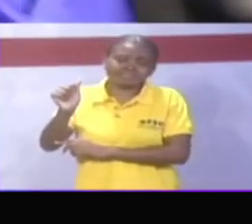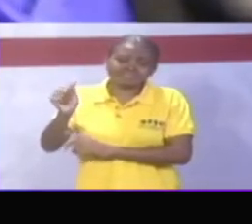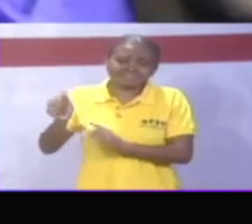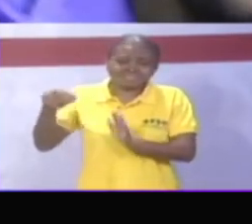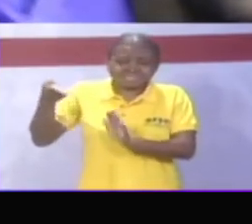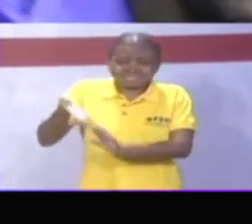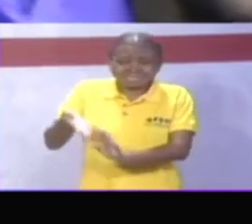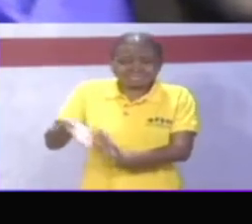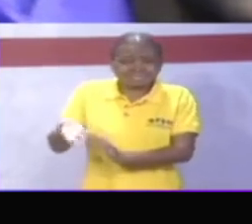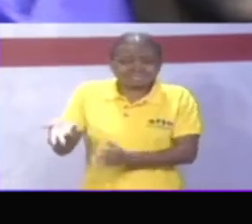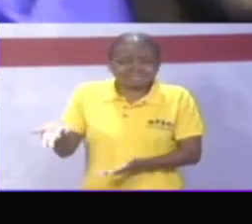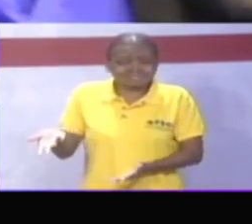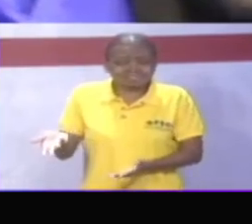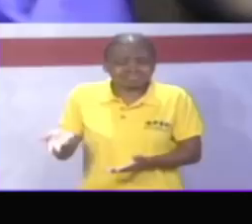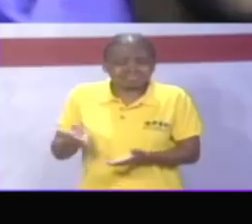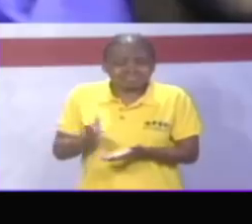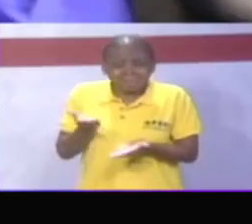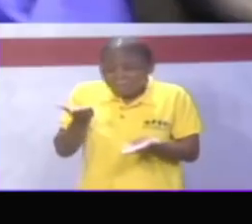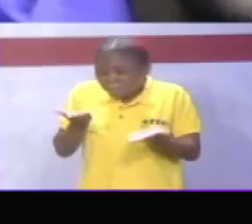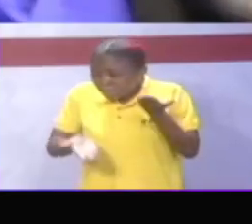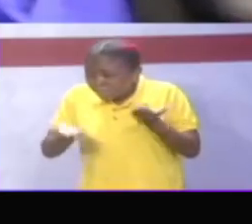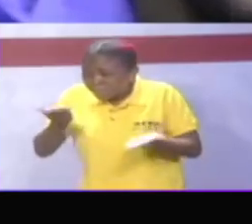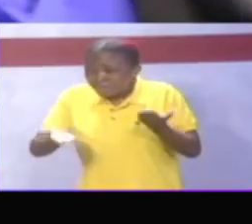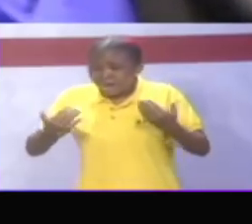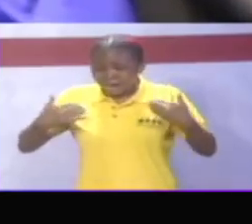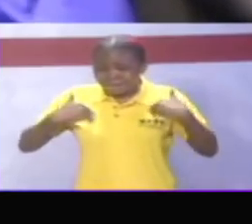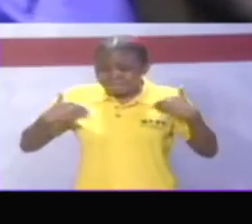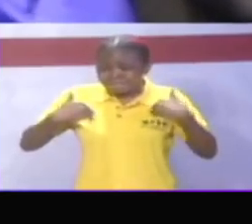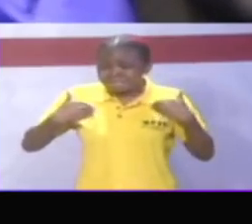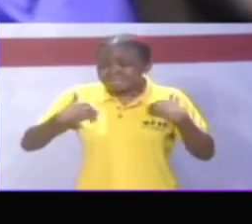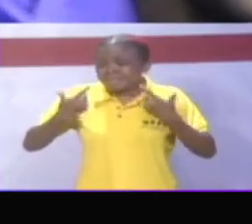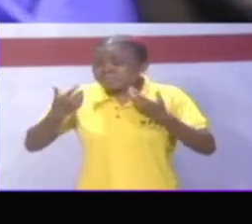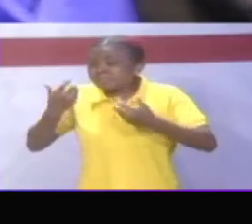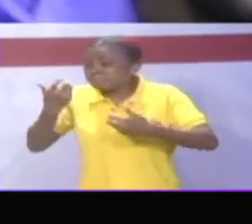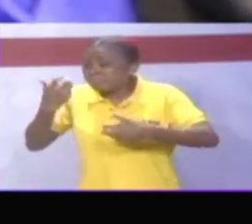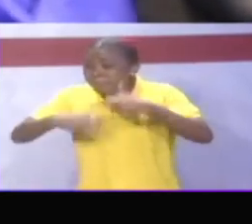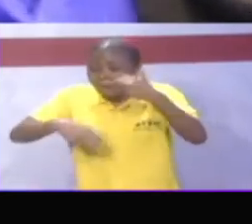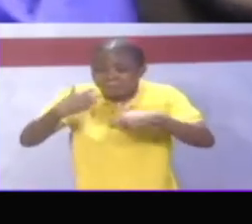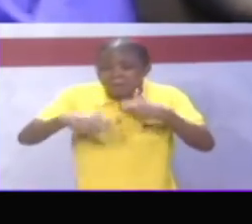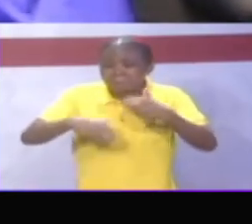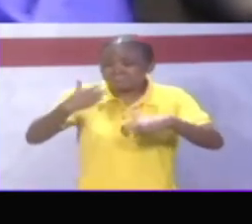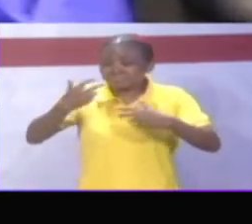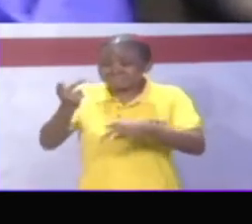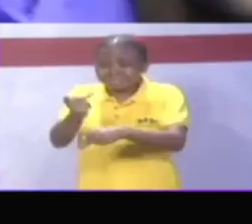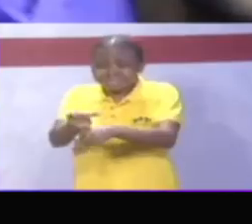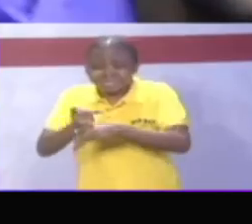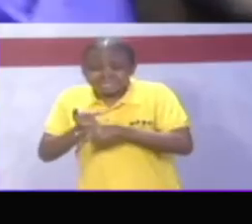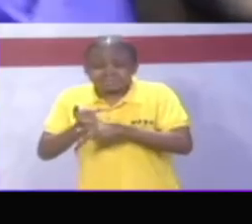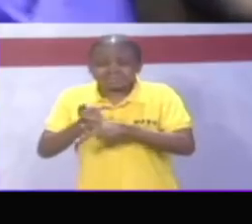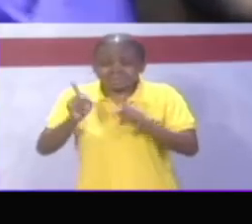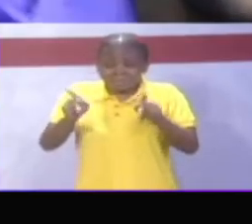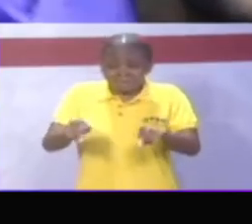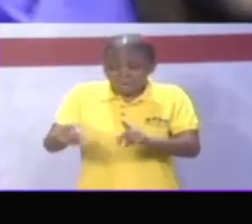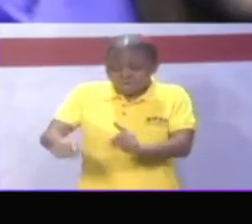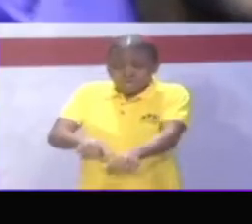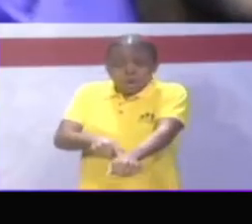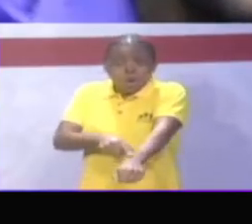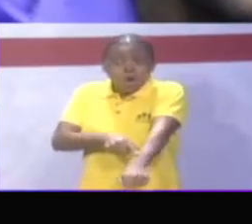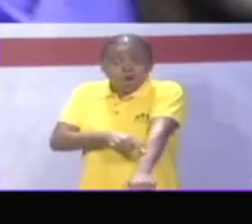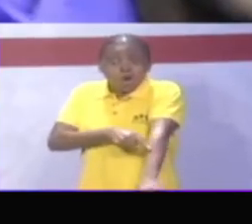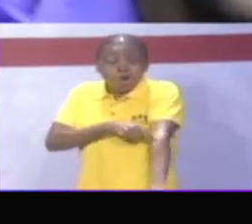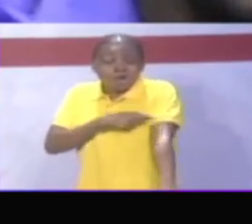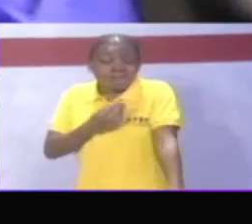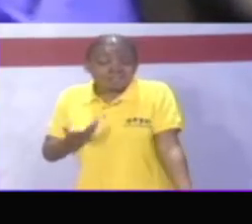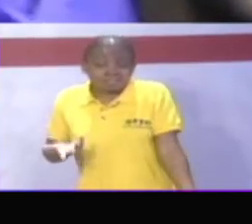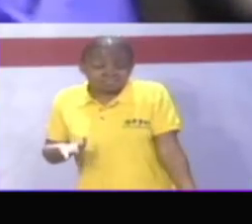holding, and whether we need to deepen the discussion on the Delta and other variants. Is it